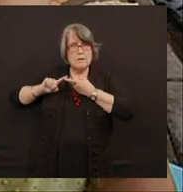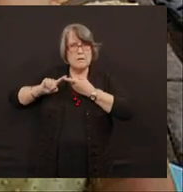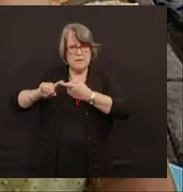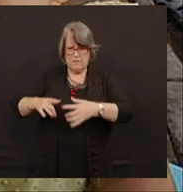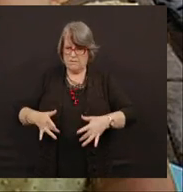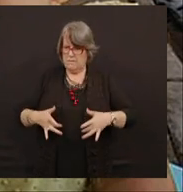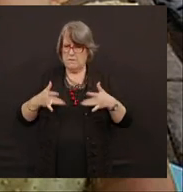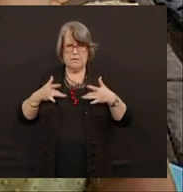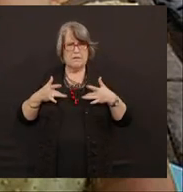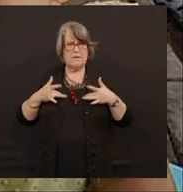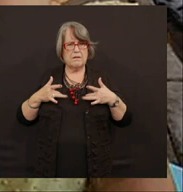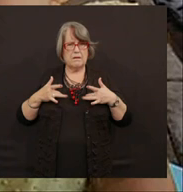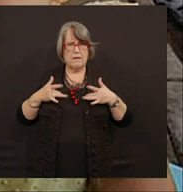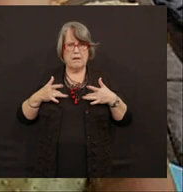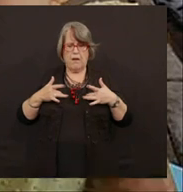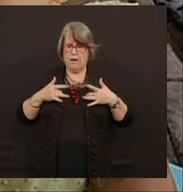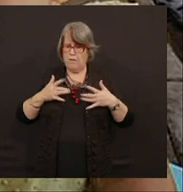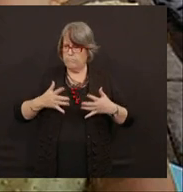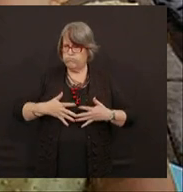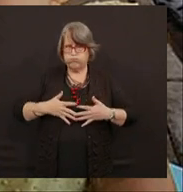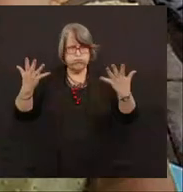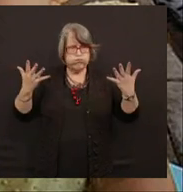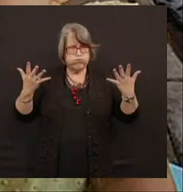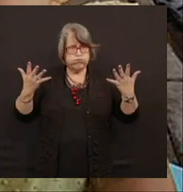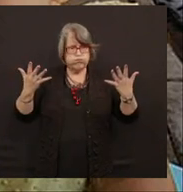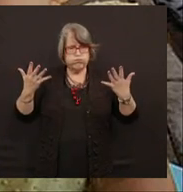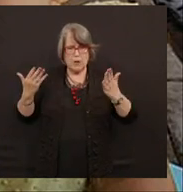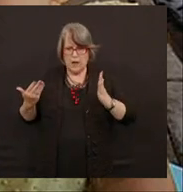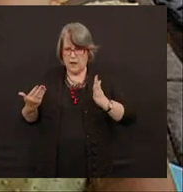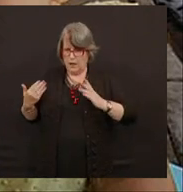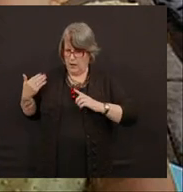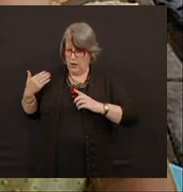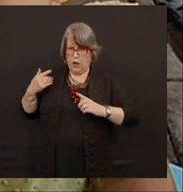sense of outrage, a cumulative sense